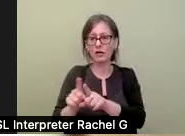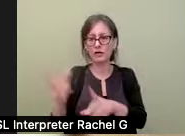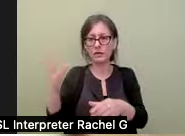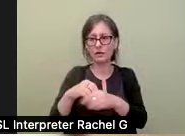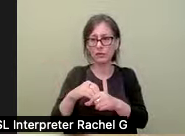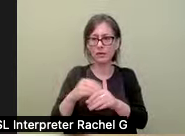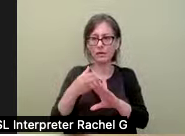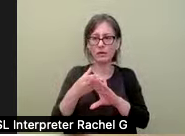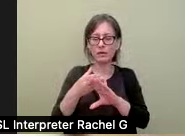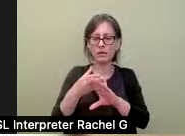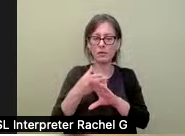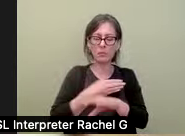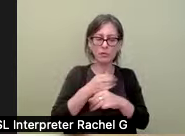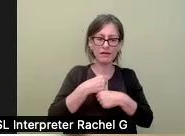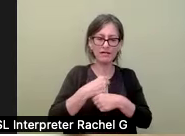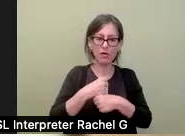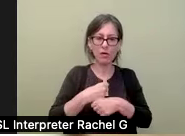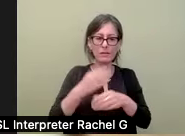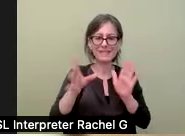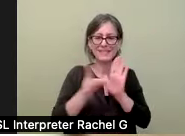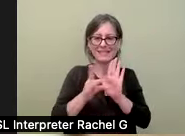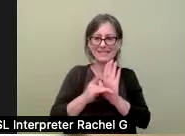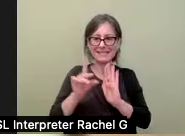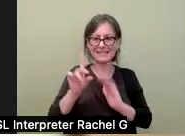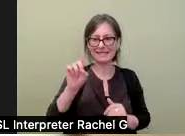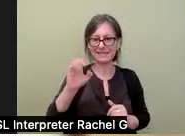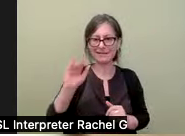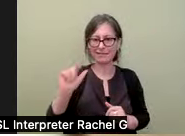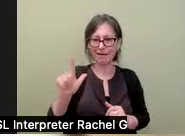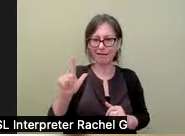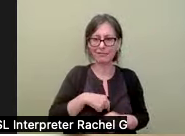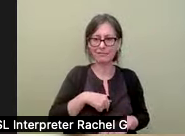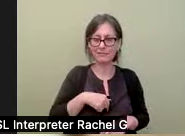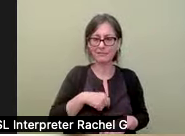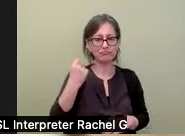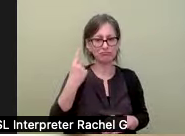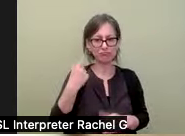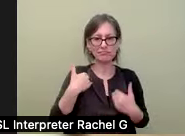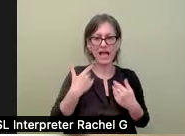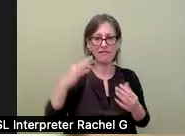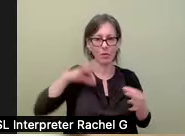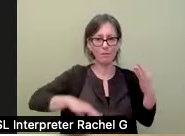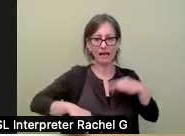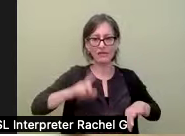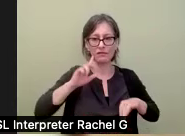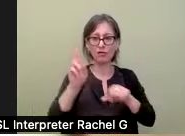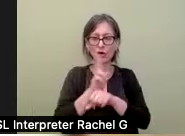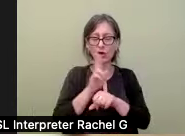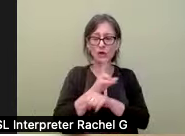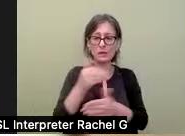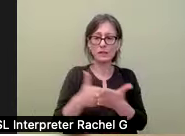the preformed thermoplastic decals. And so while there is a clear advantage to using the